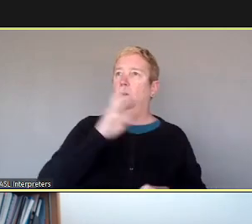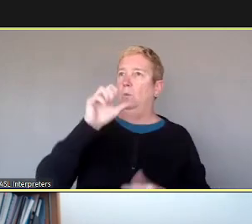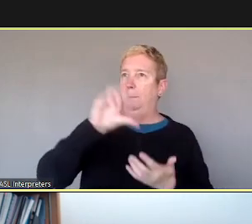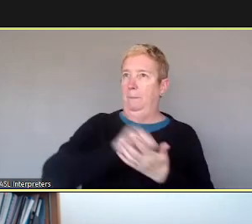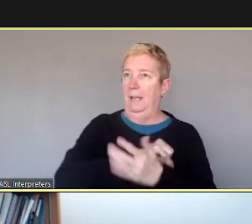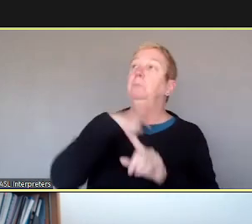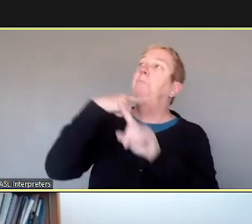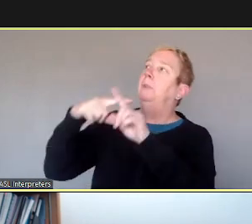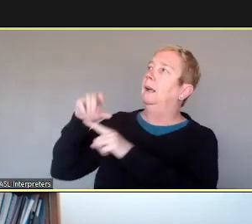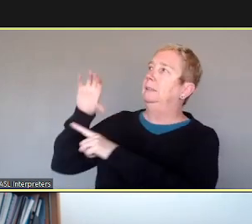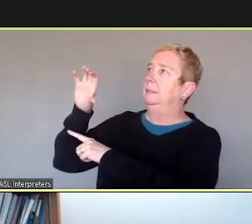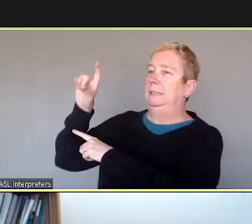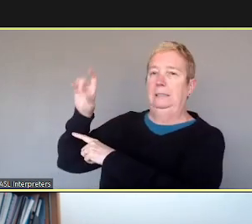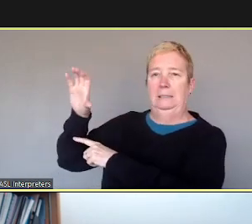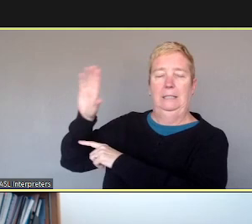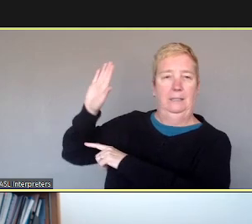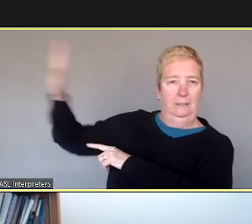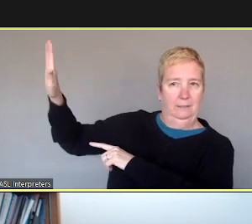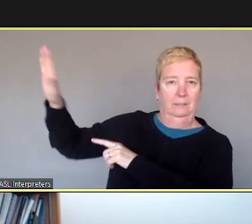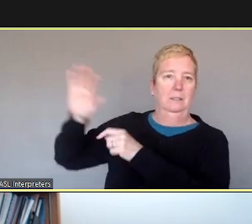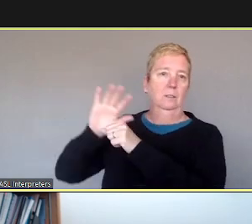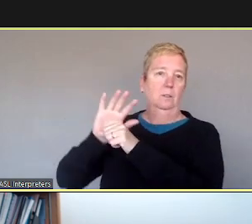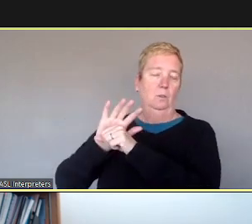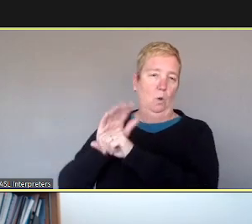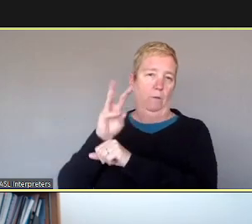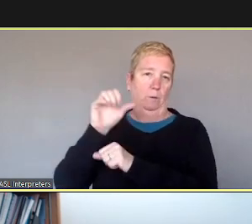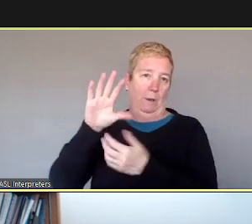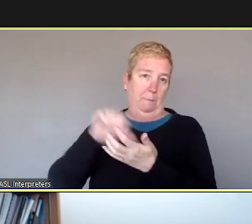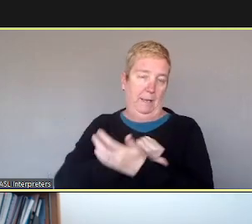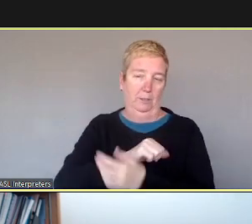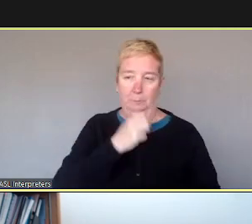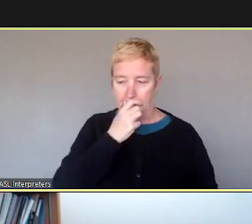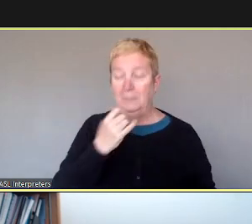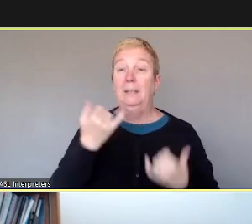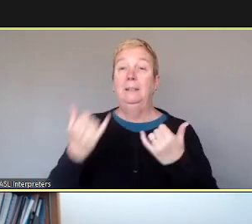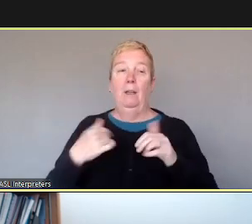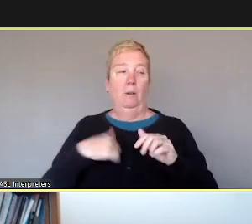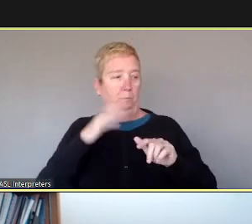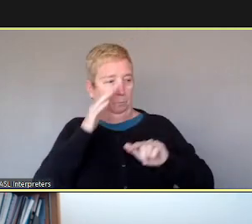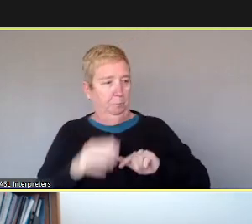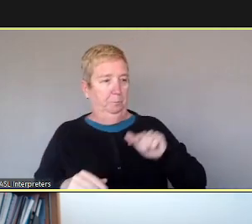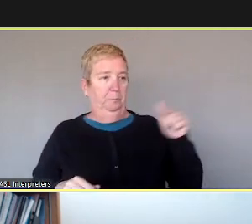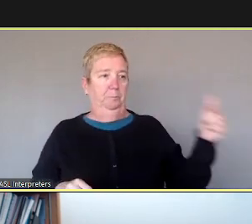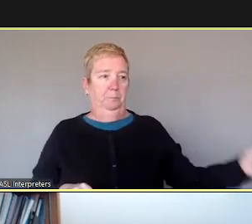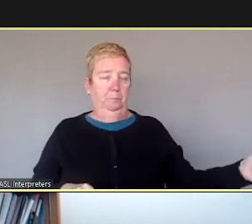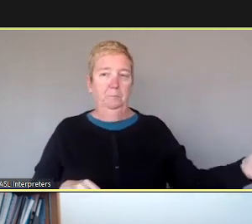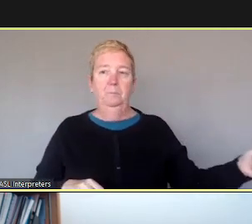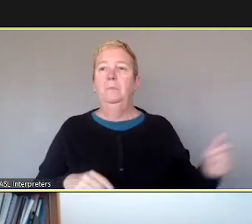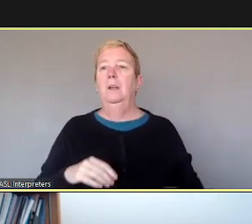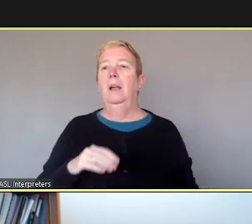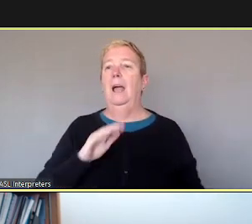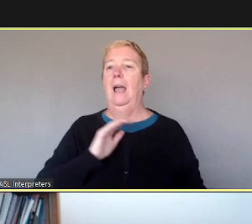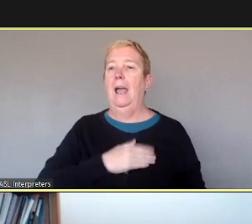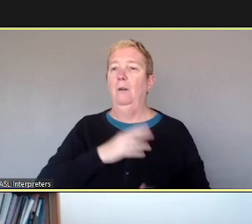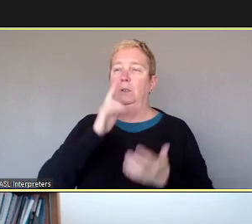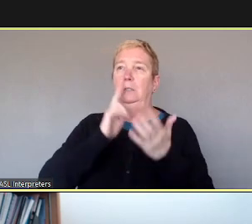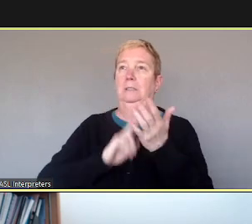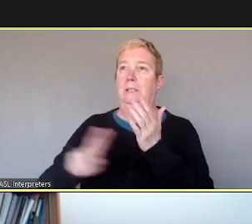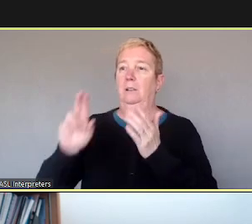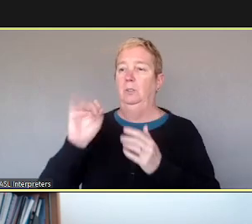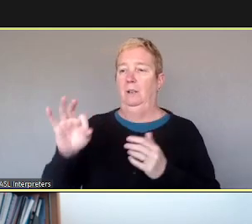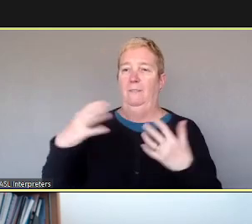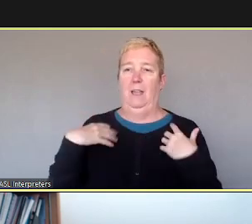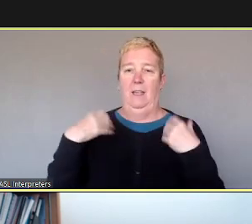CDC COVID-19 data tracker. So right now, I think I'll turn it to our Secretary of Health,